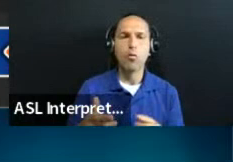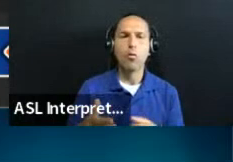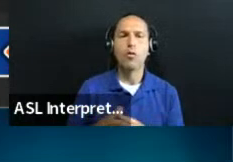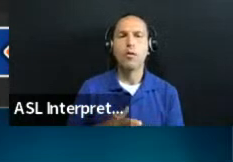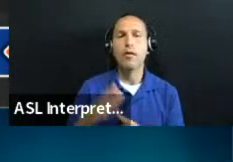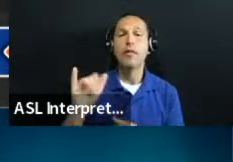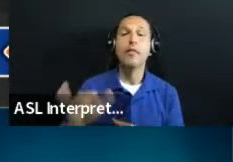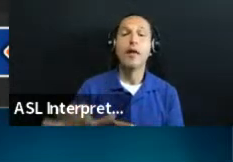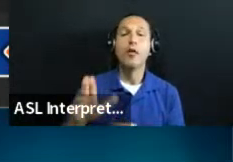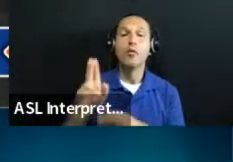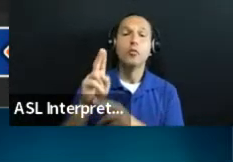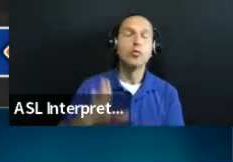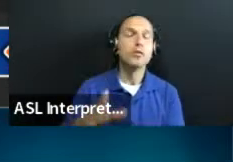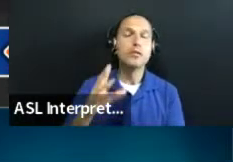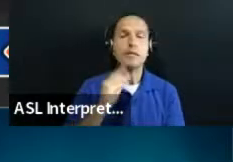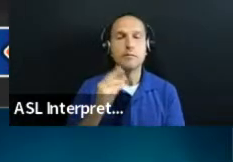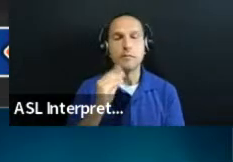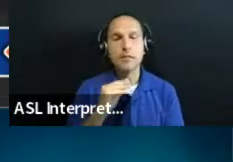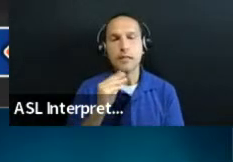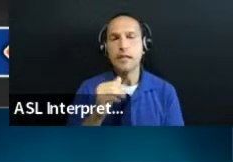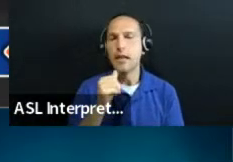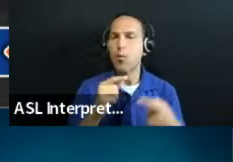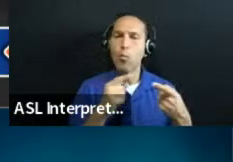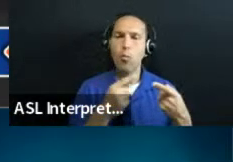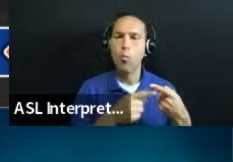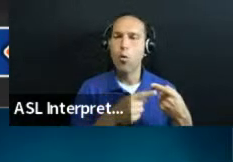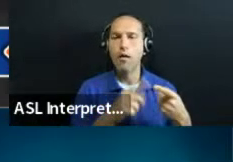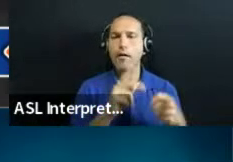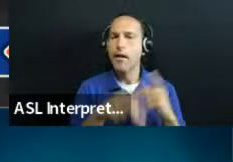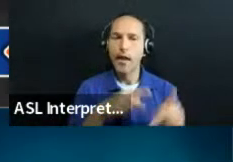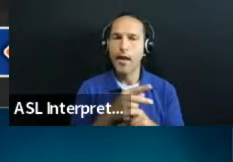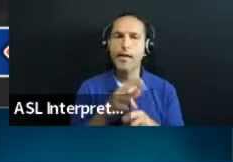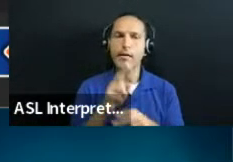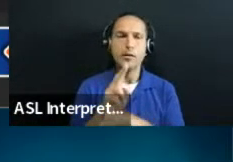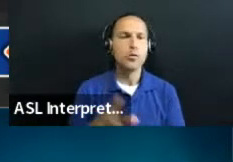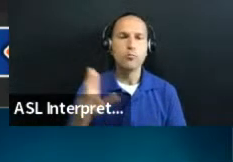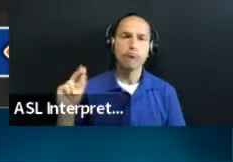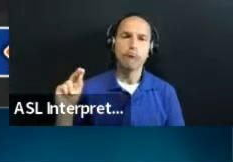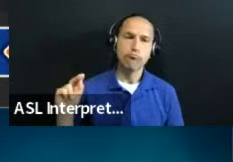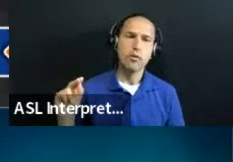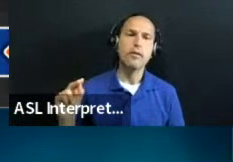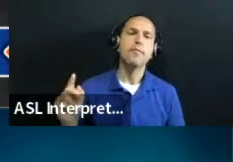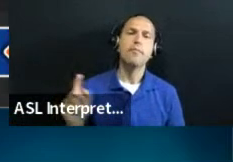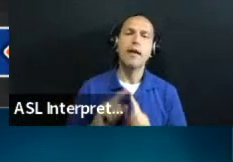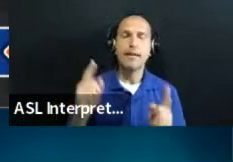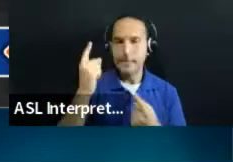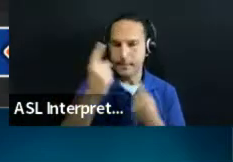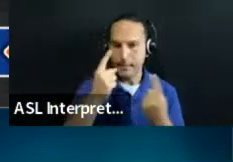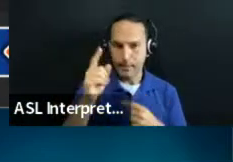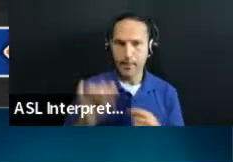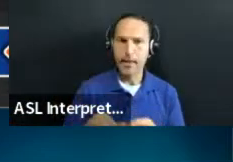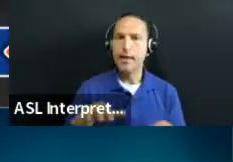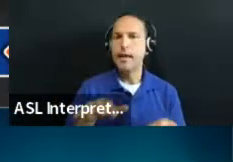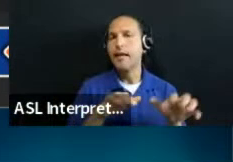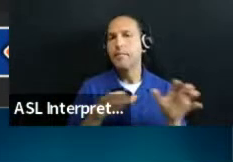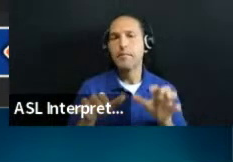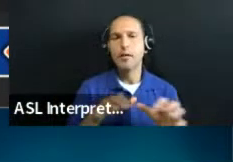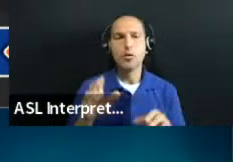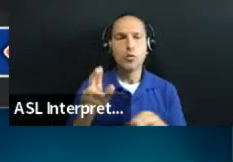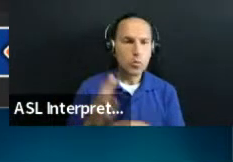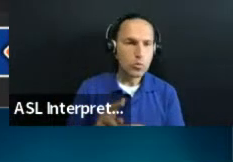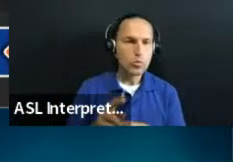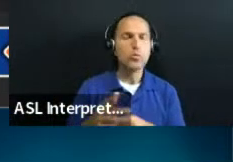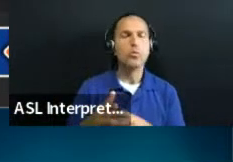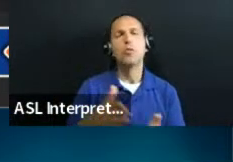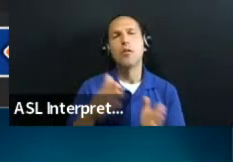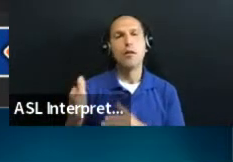user experiences, not just for one type of user, but considering what a keyboard user is going to go through, what a screen reader user